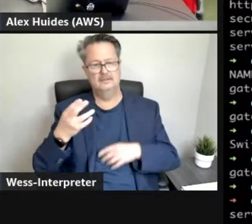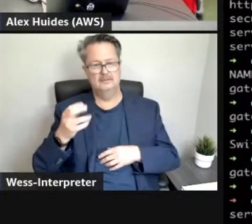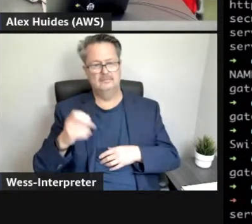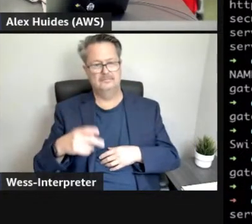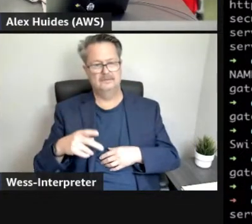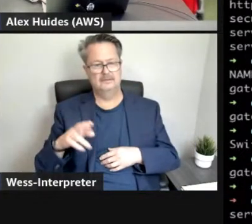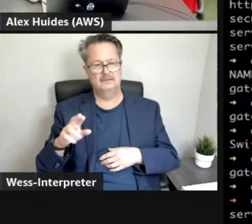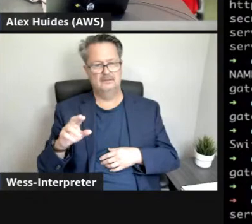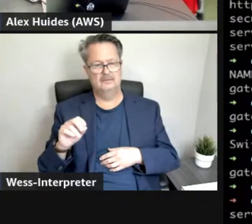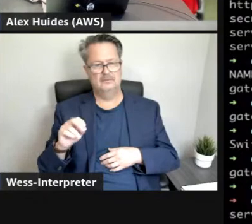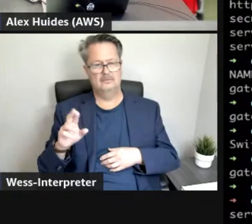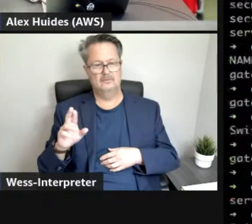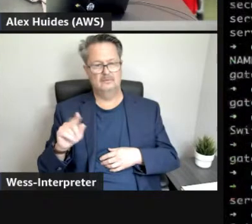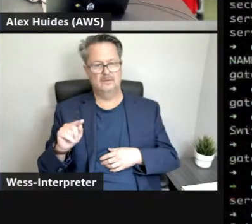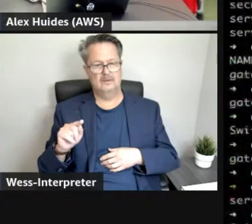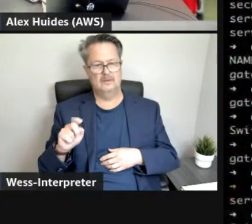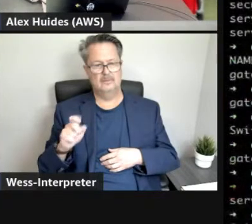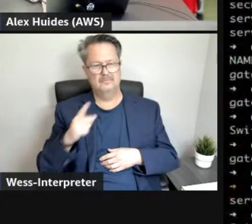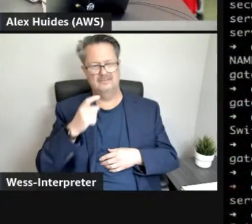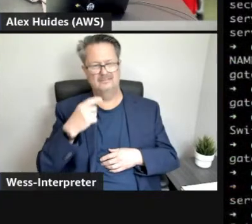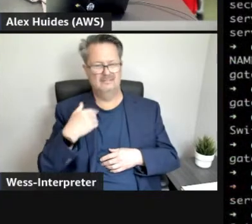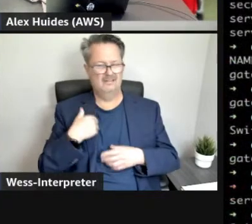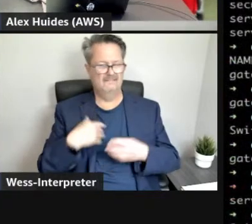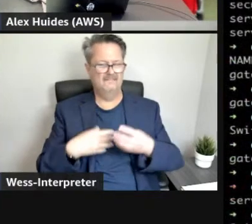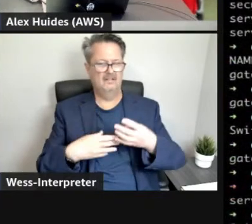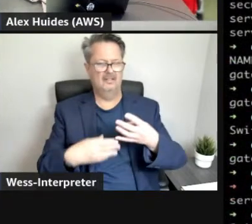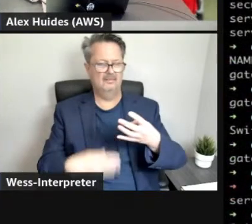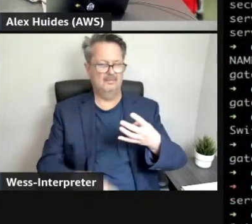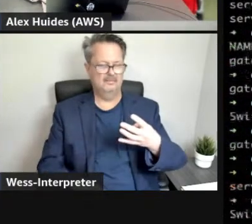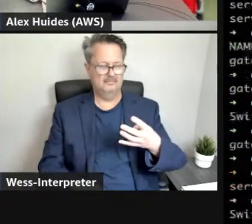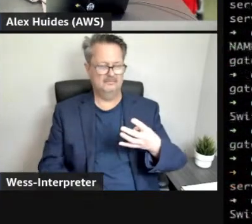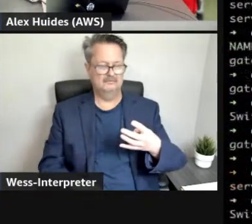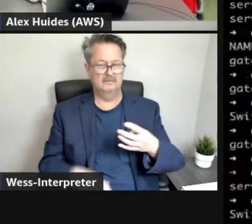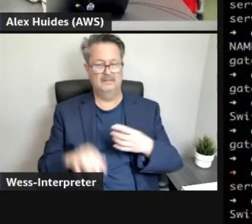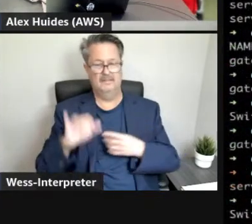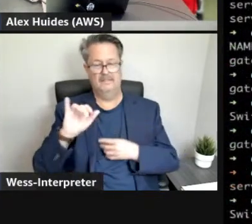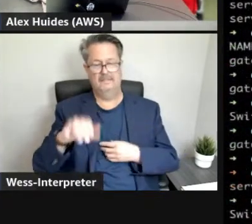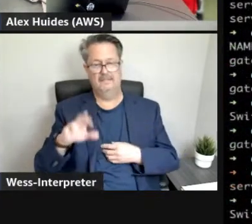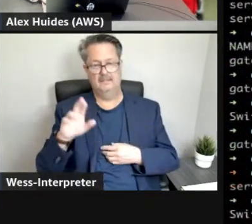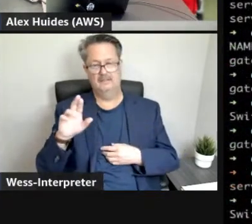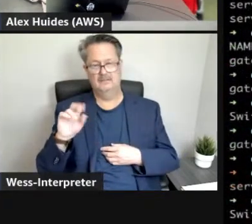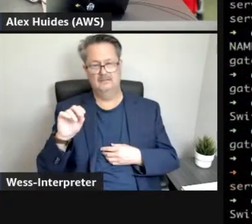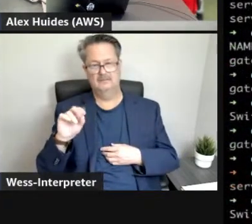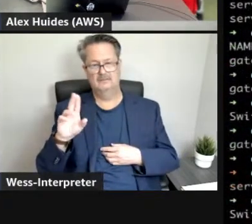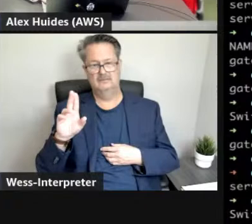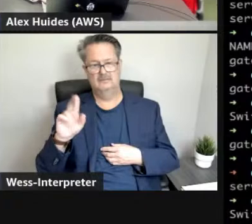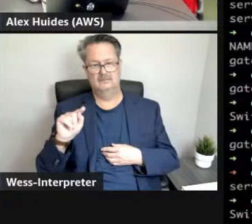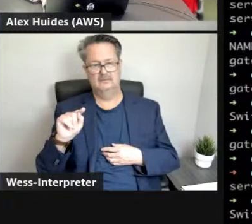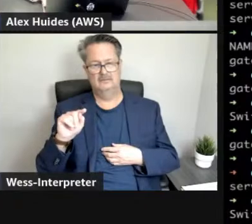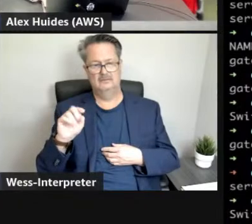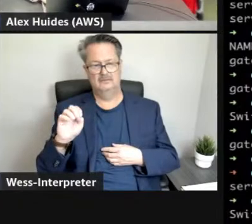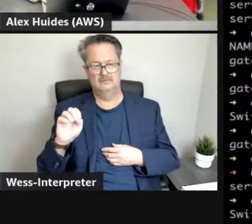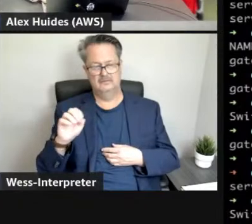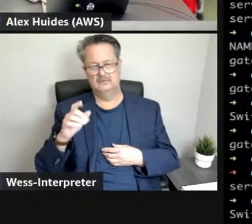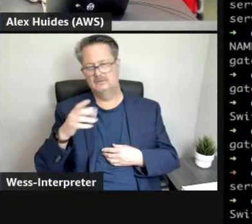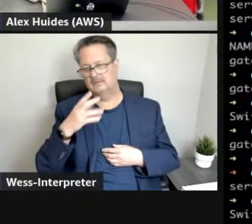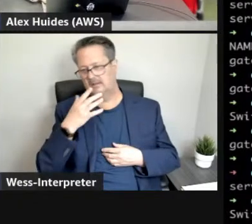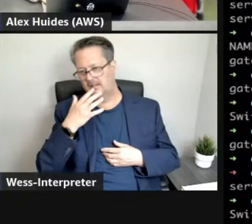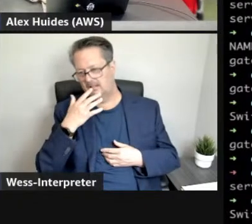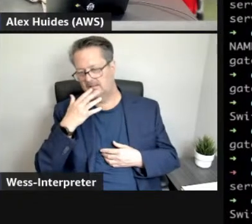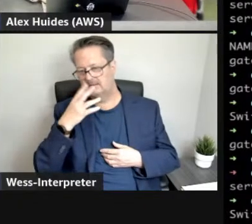elements. So this route is named caller route. You can see on the